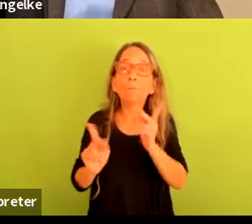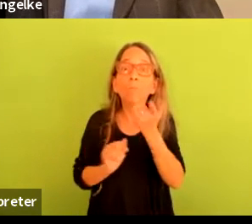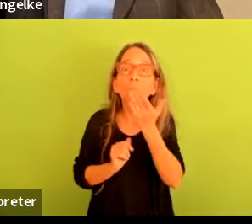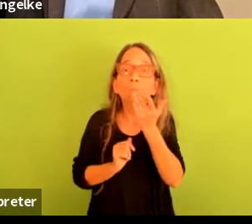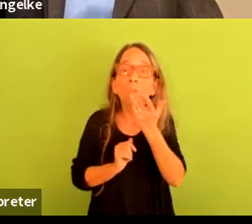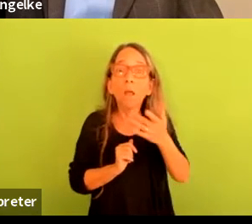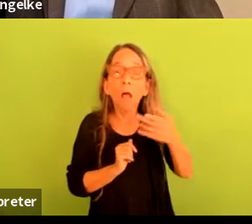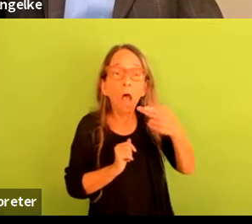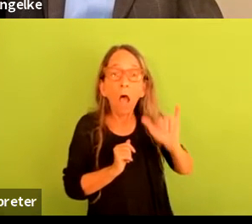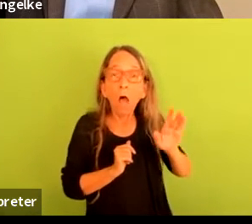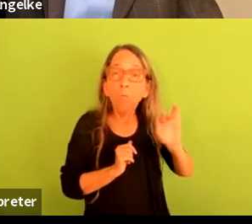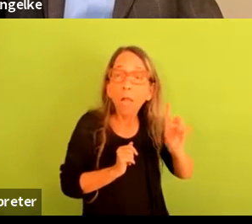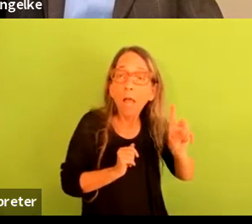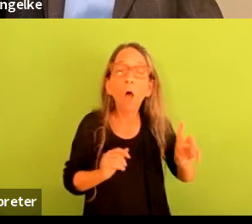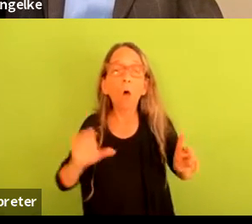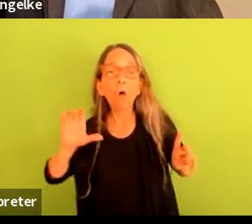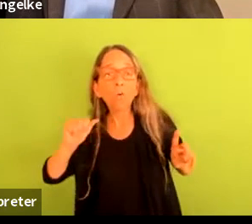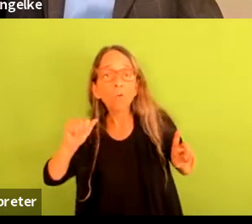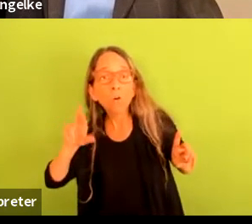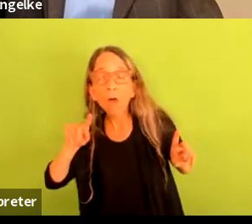might gravitate to InnoCaption. That makes sense.